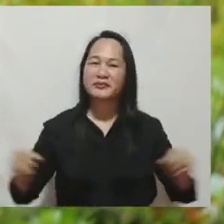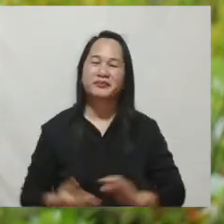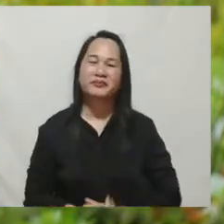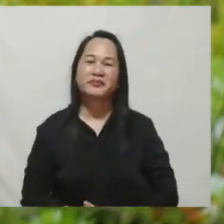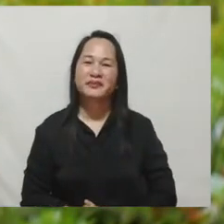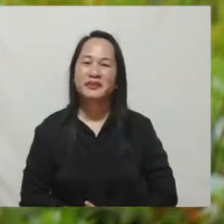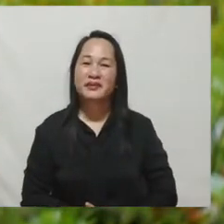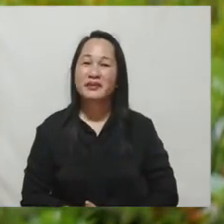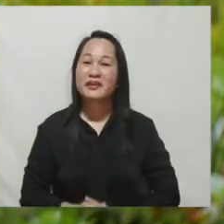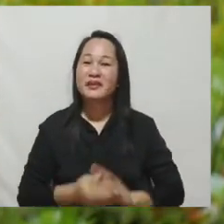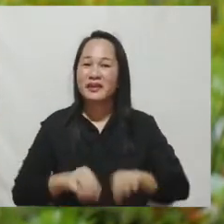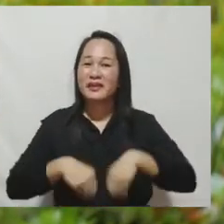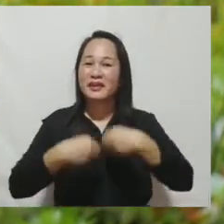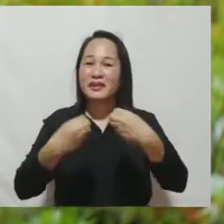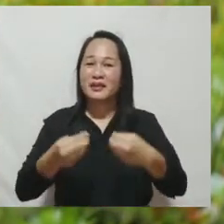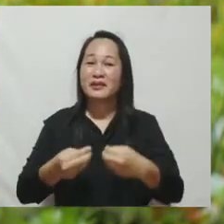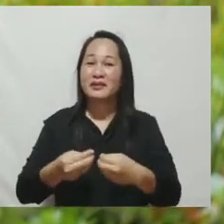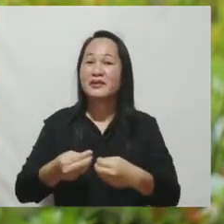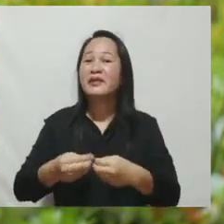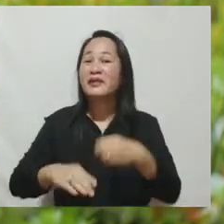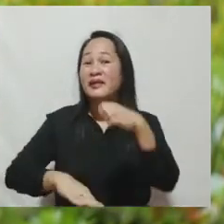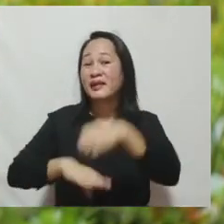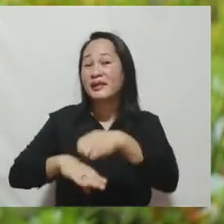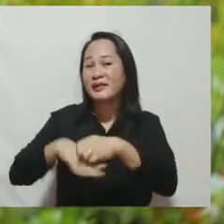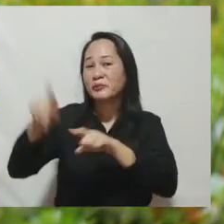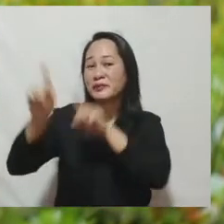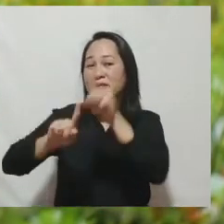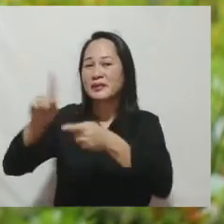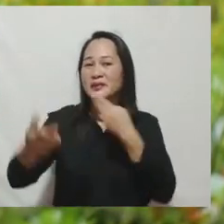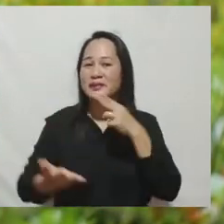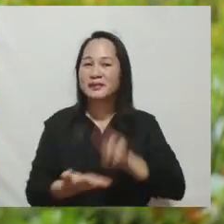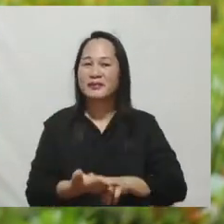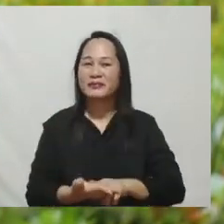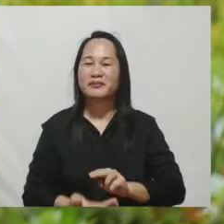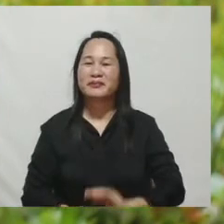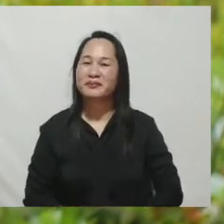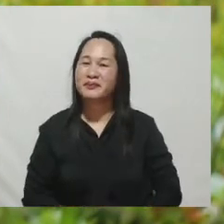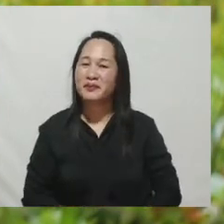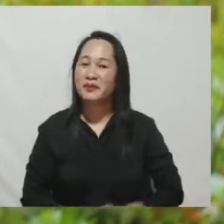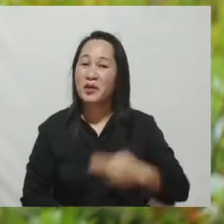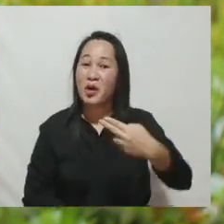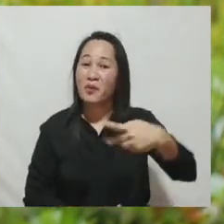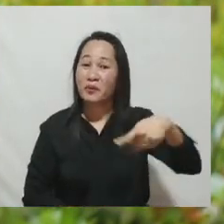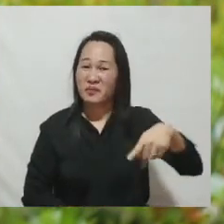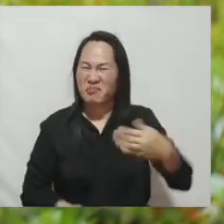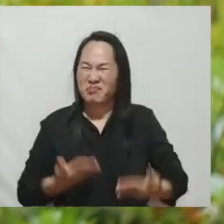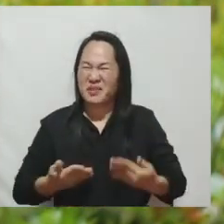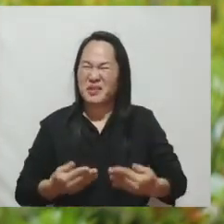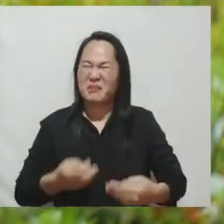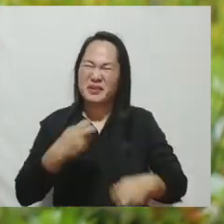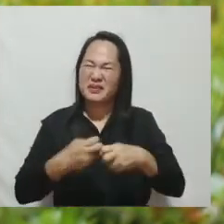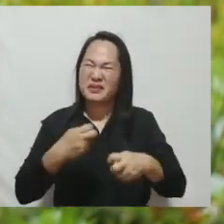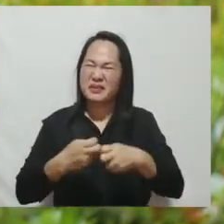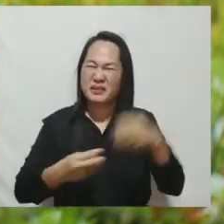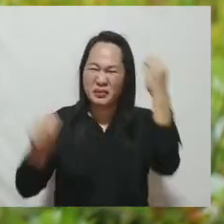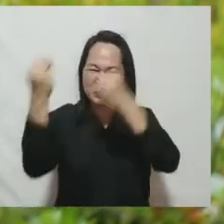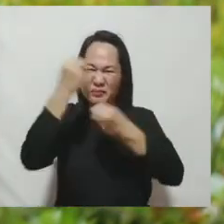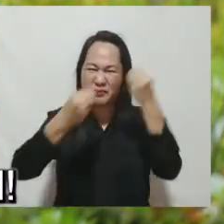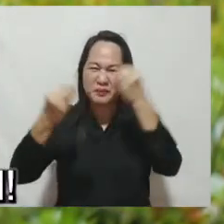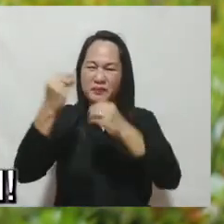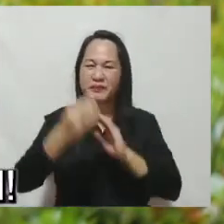another English superstar stamp. Homophones may be tricky and confusing.